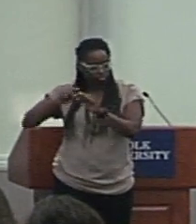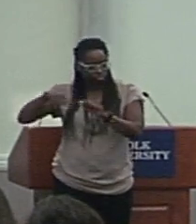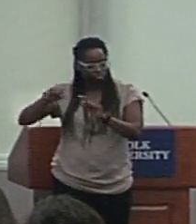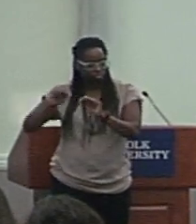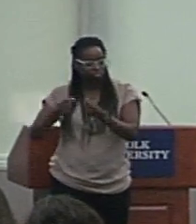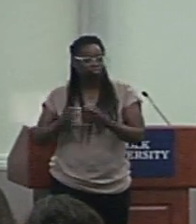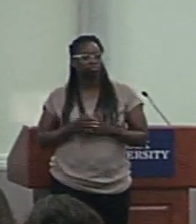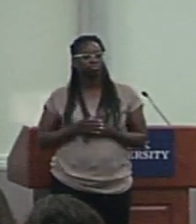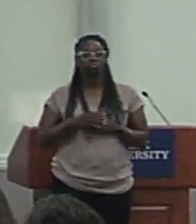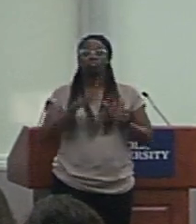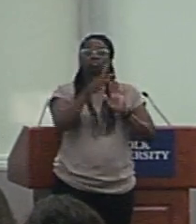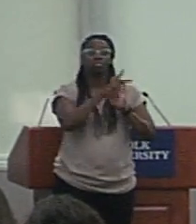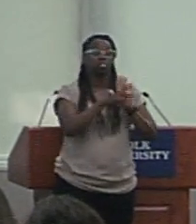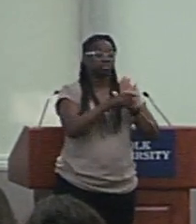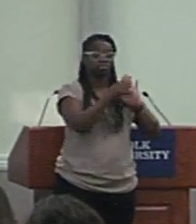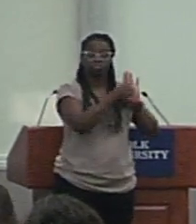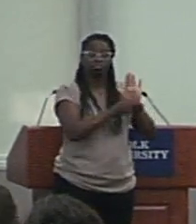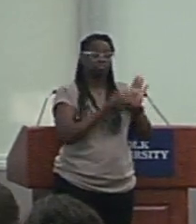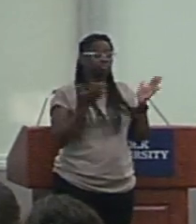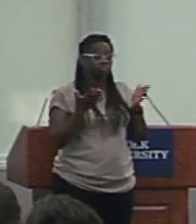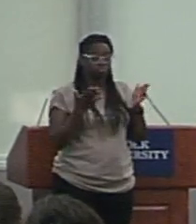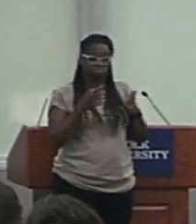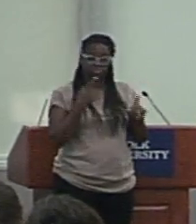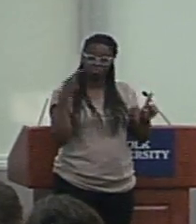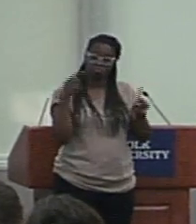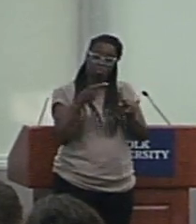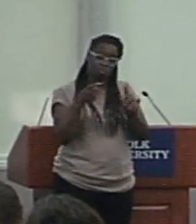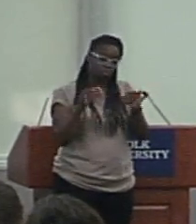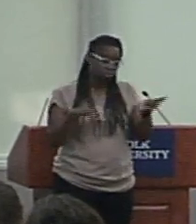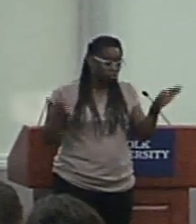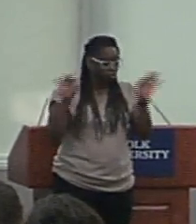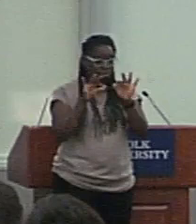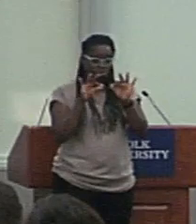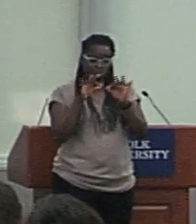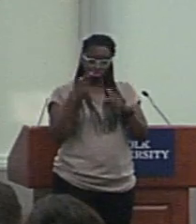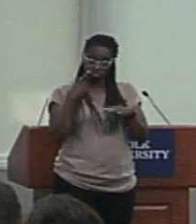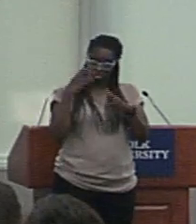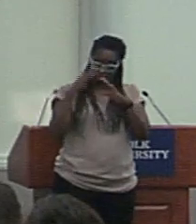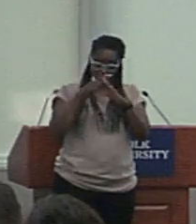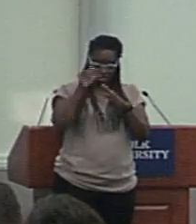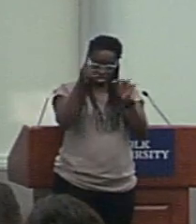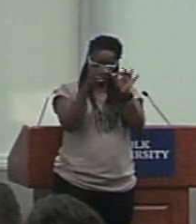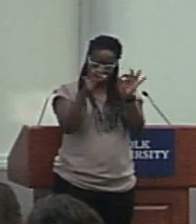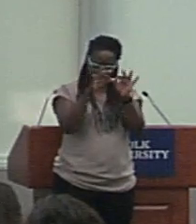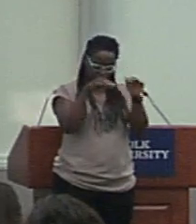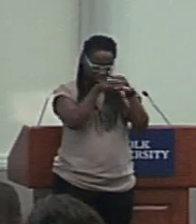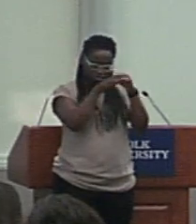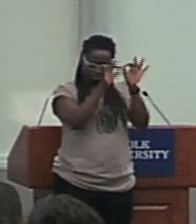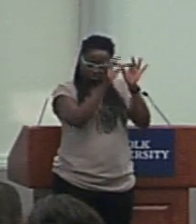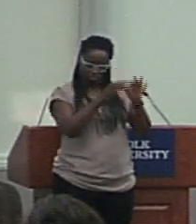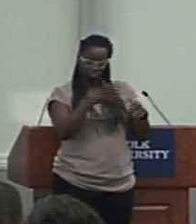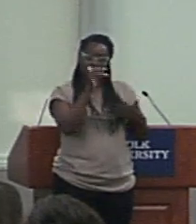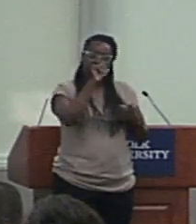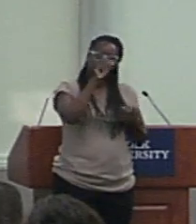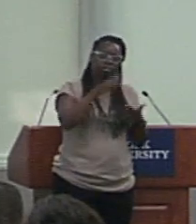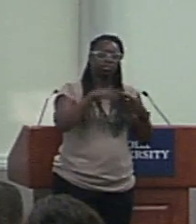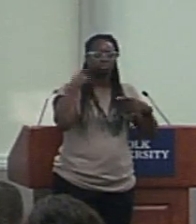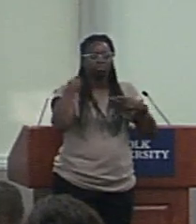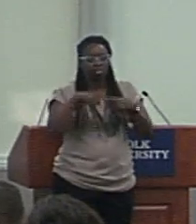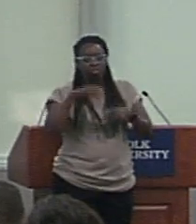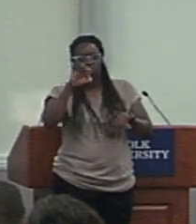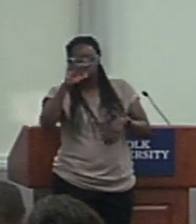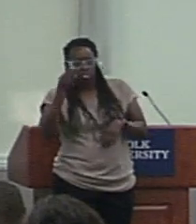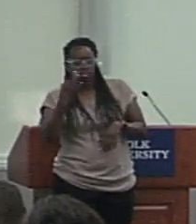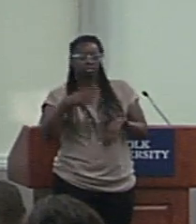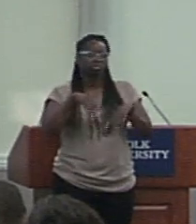translate all of our vital documents into the top 10 languages spoken in the city. We also are required to, for